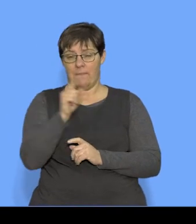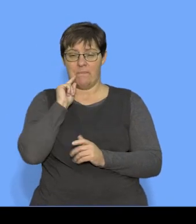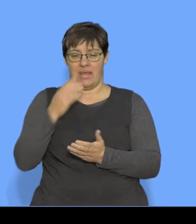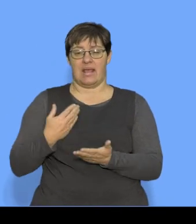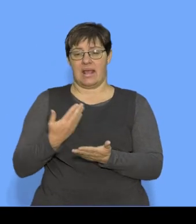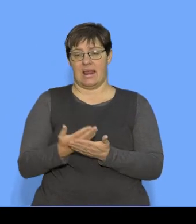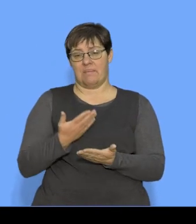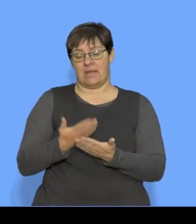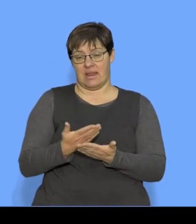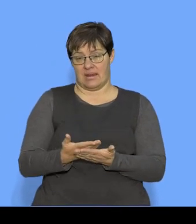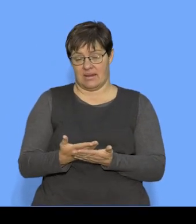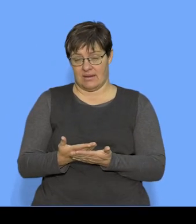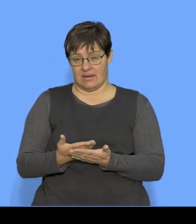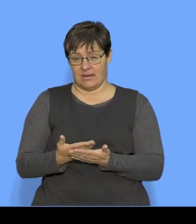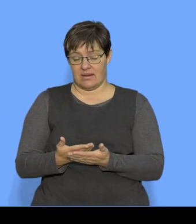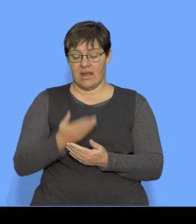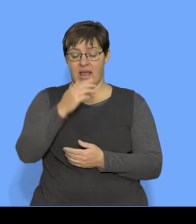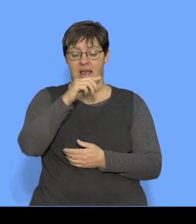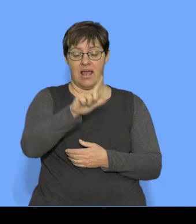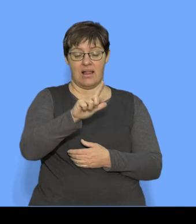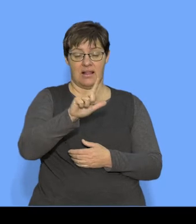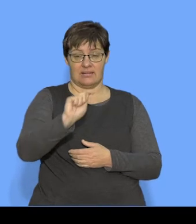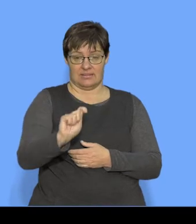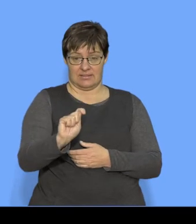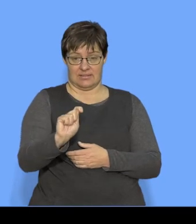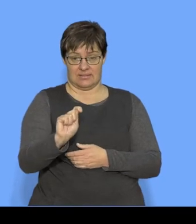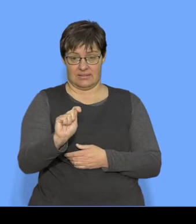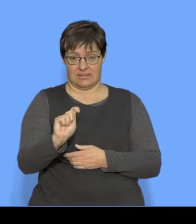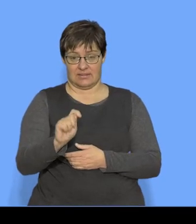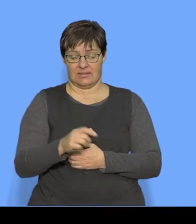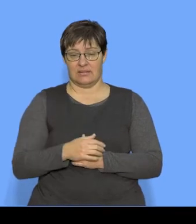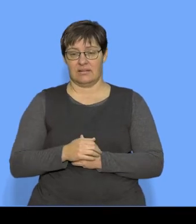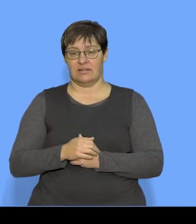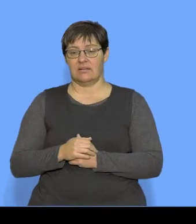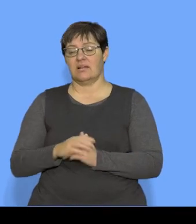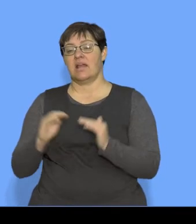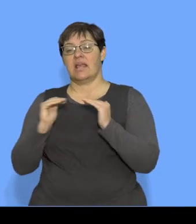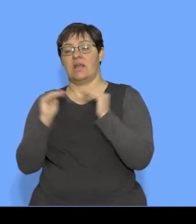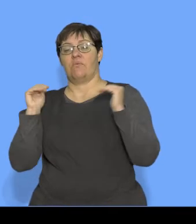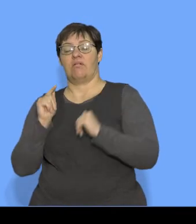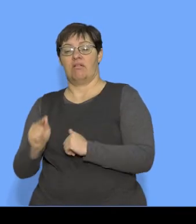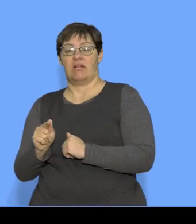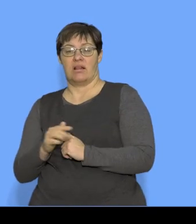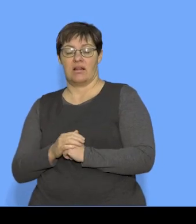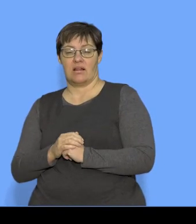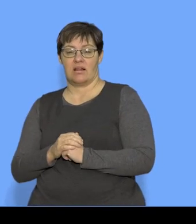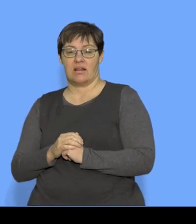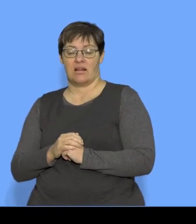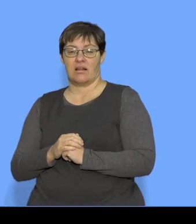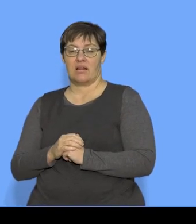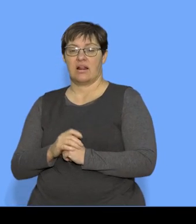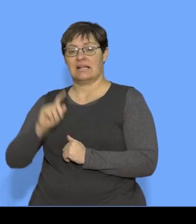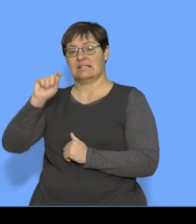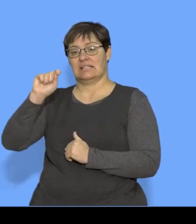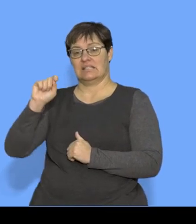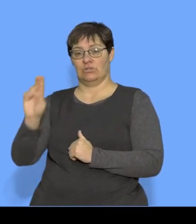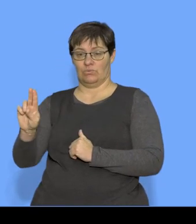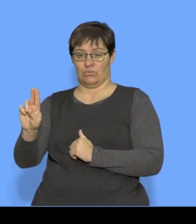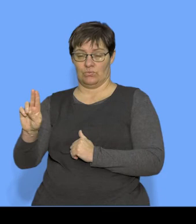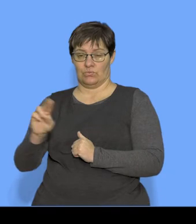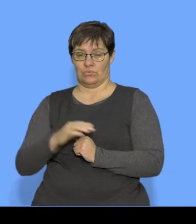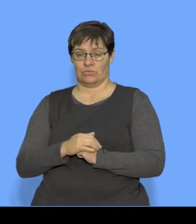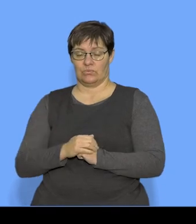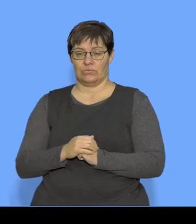make a claim that my LT is equals to